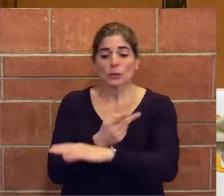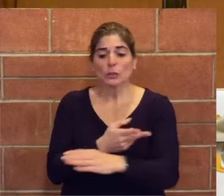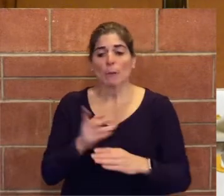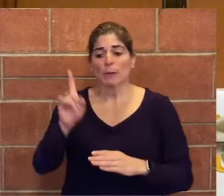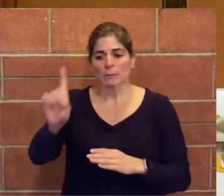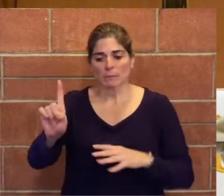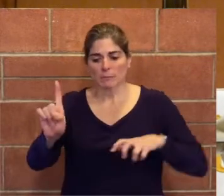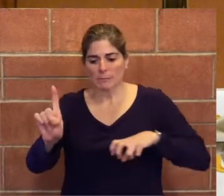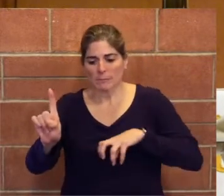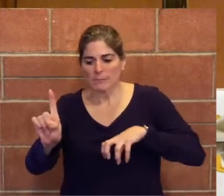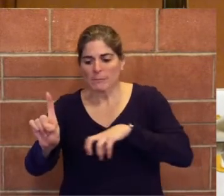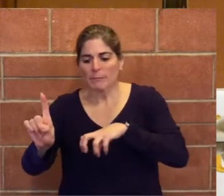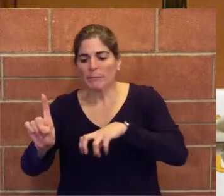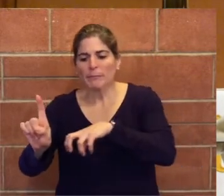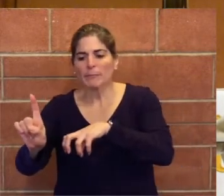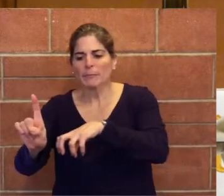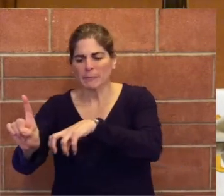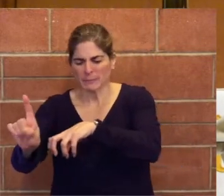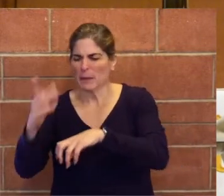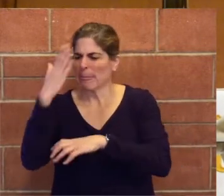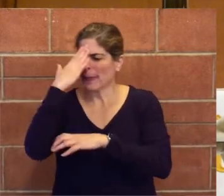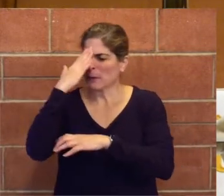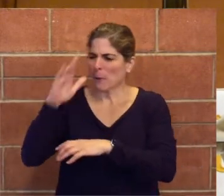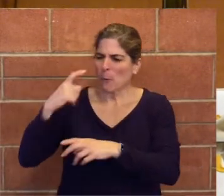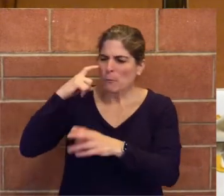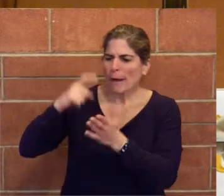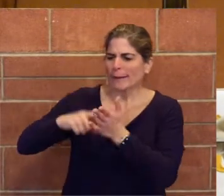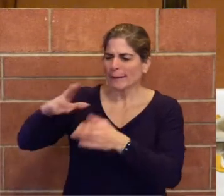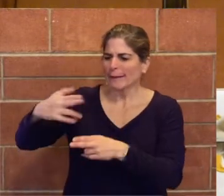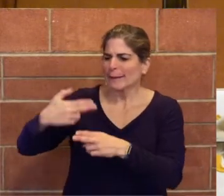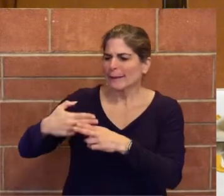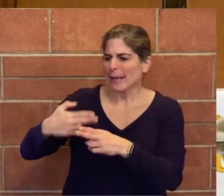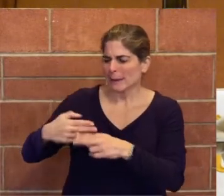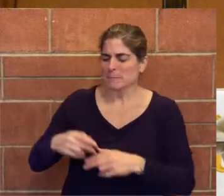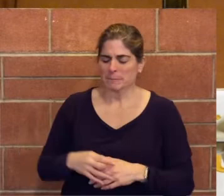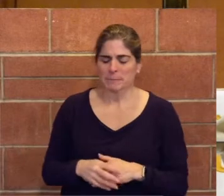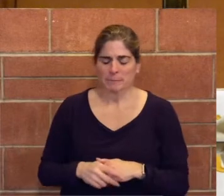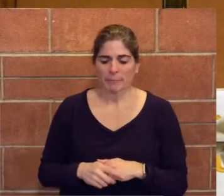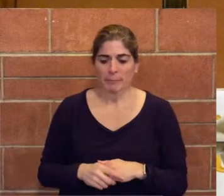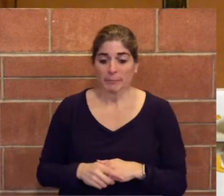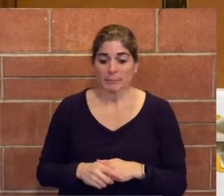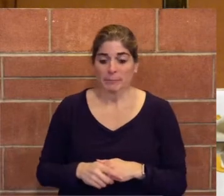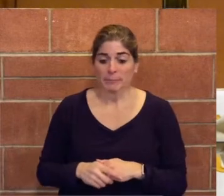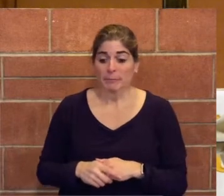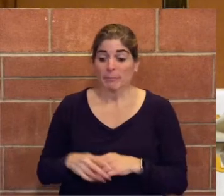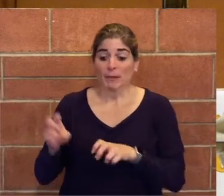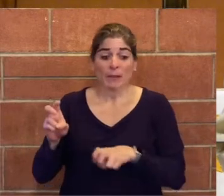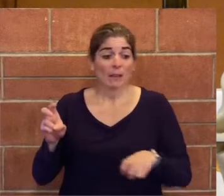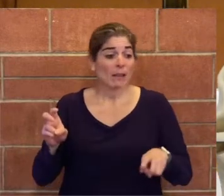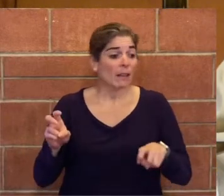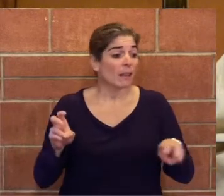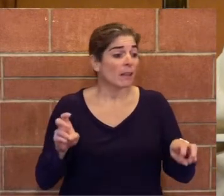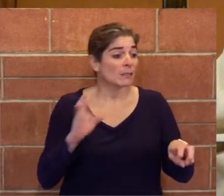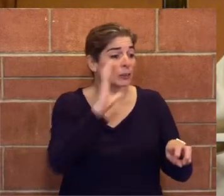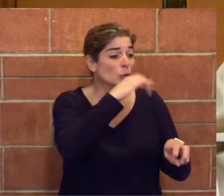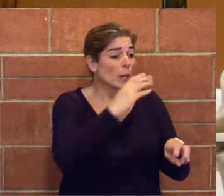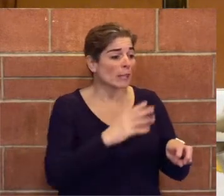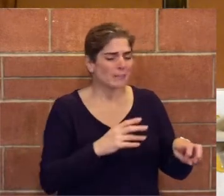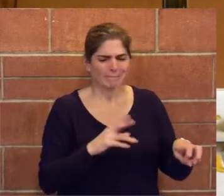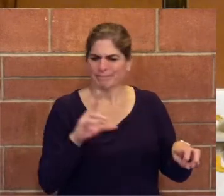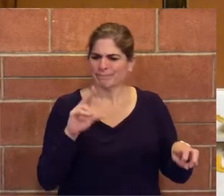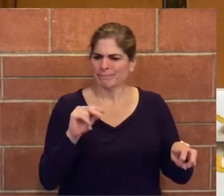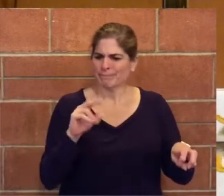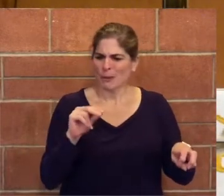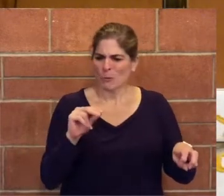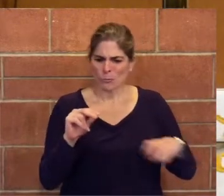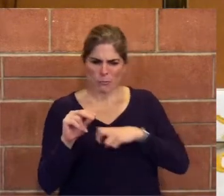goes ahead of them, and the sheep follow him because they know his voice. They will not follow a